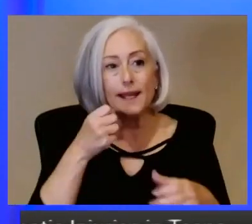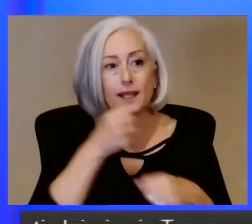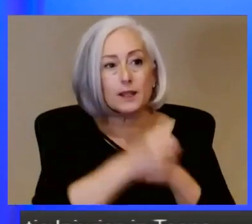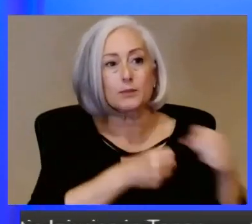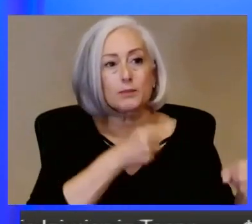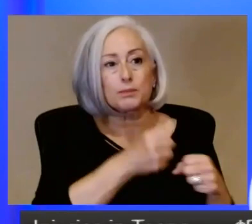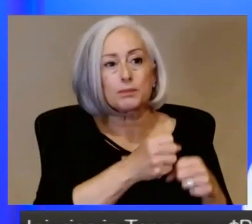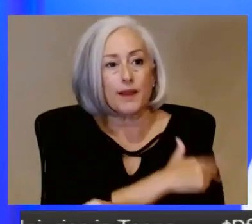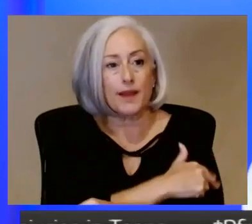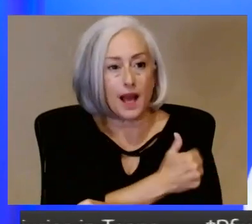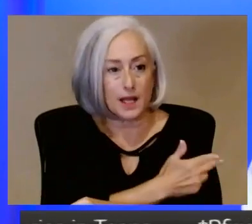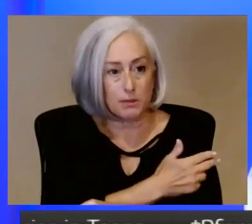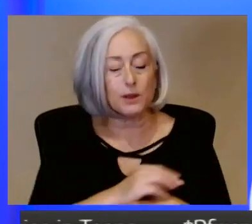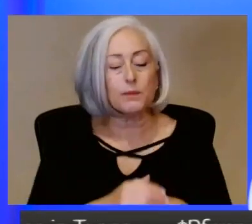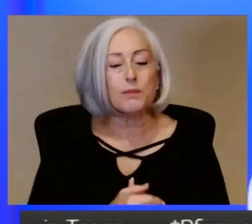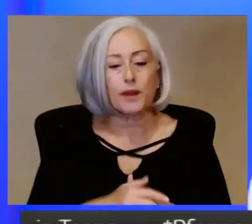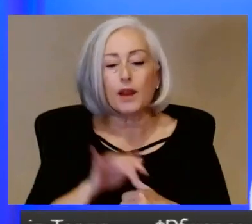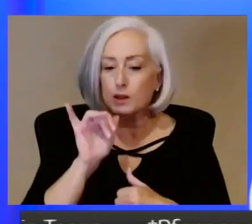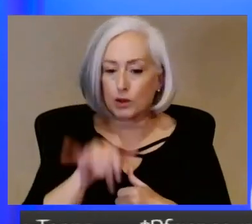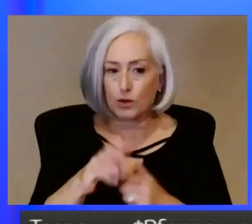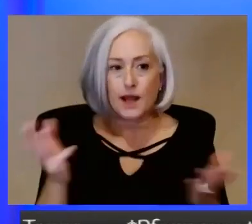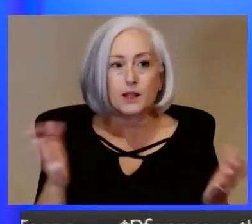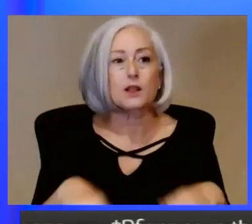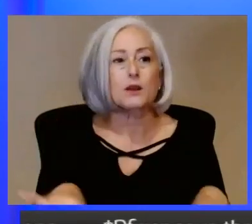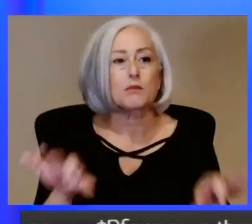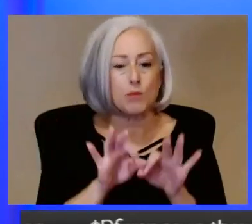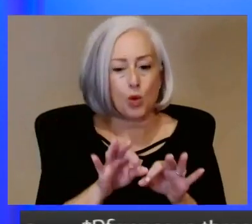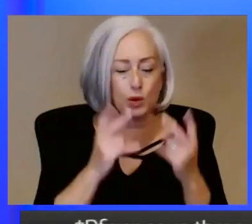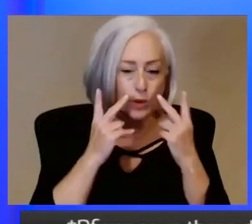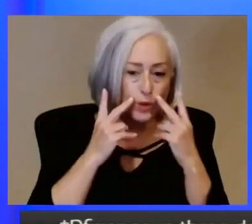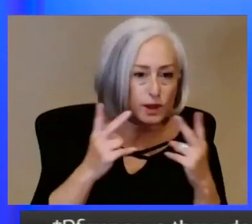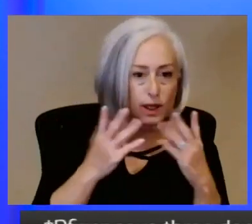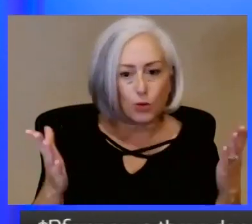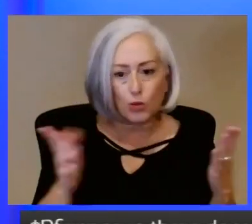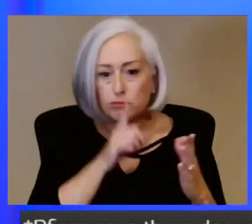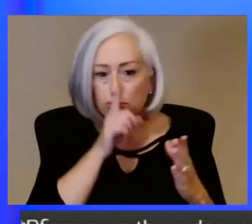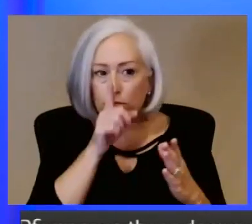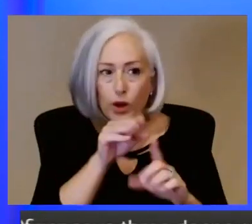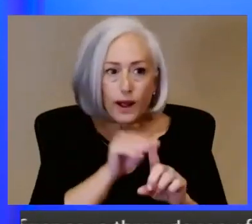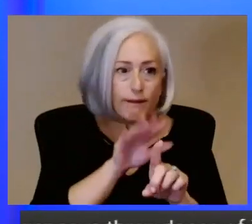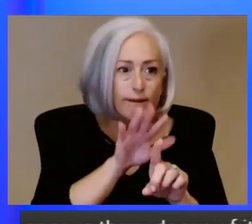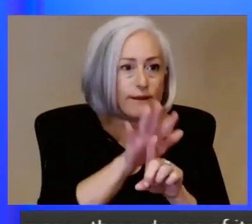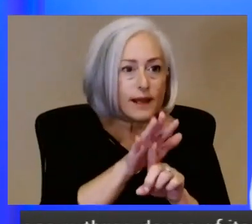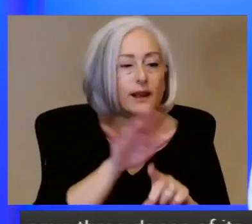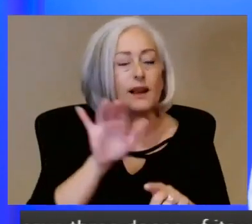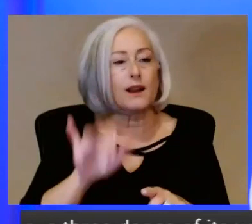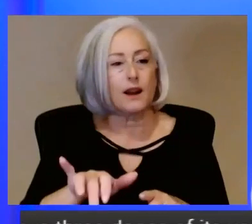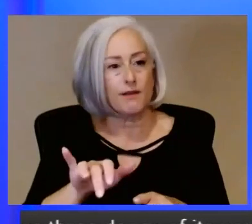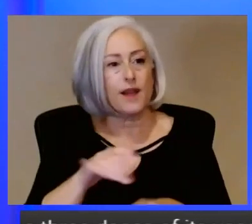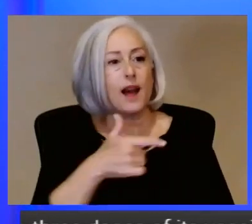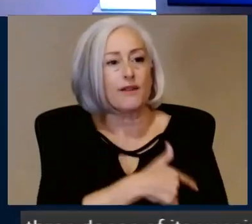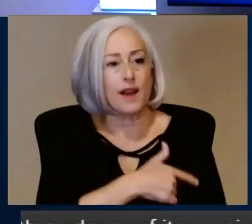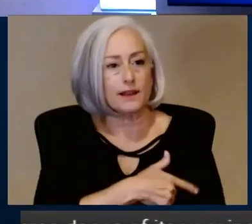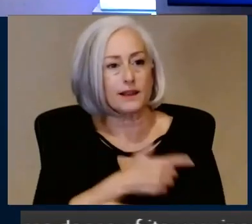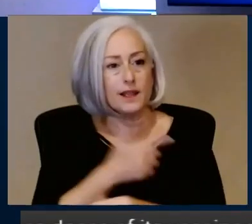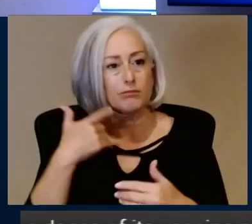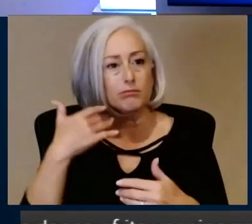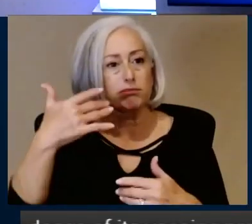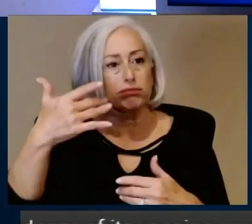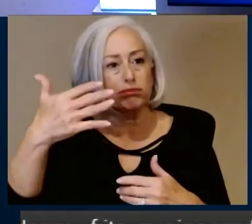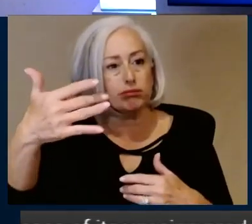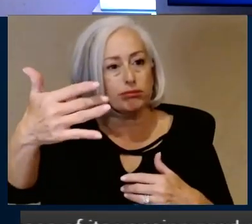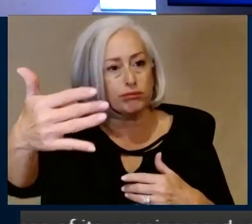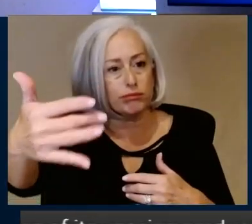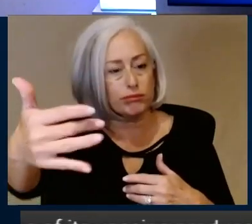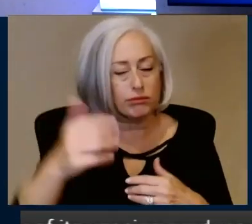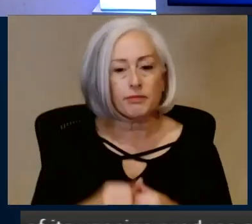here as we move through time to see what are the true effects of that vaccine over the long term. We are getting a lot of great questions this morning from our community,